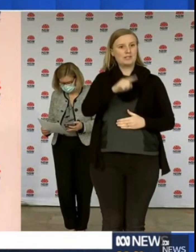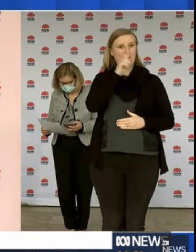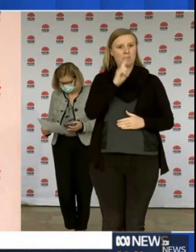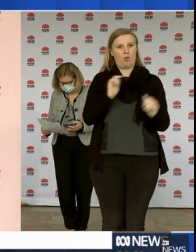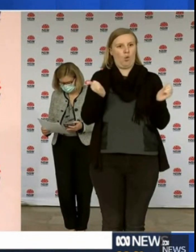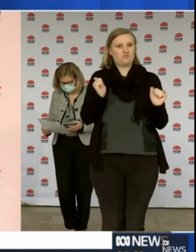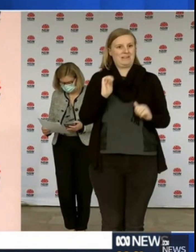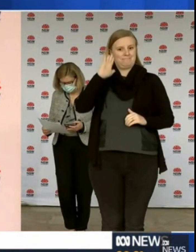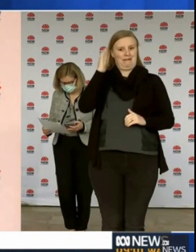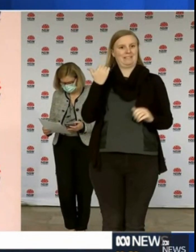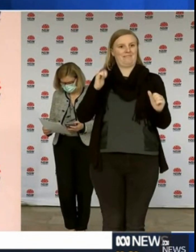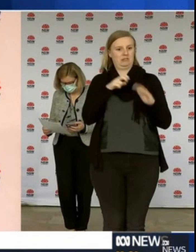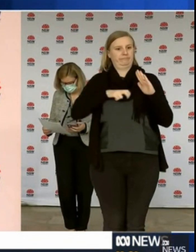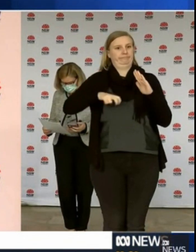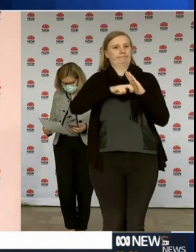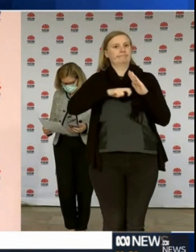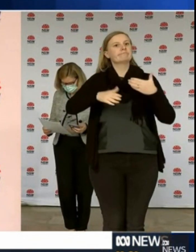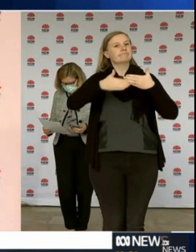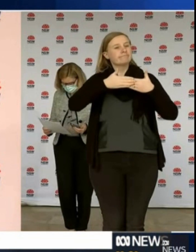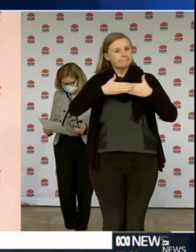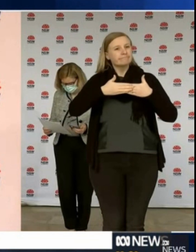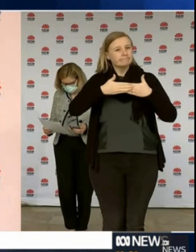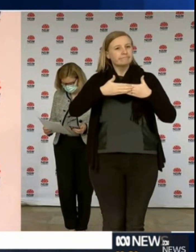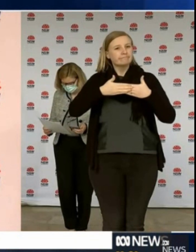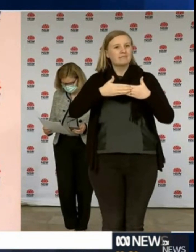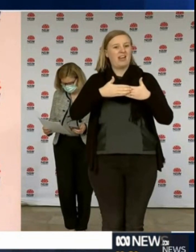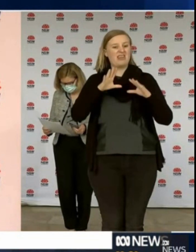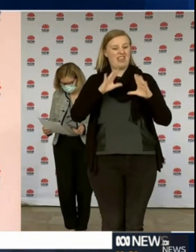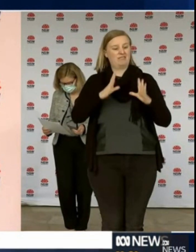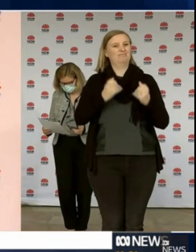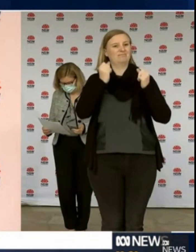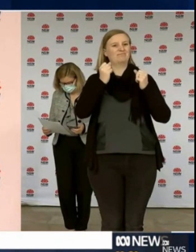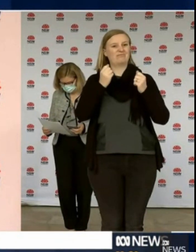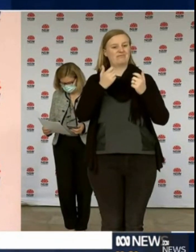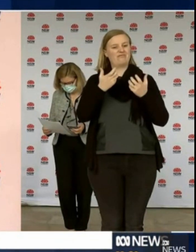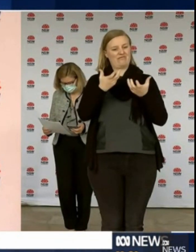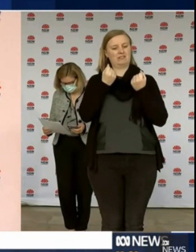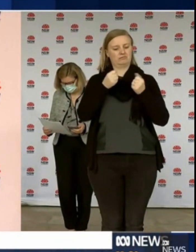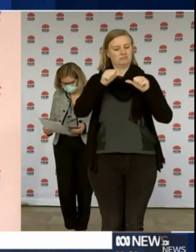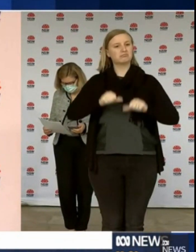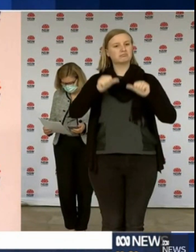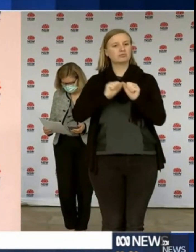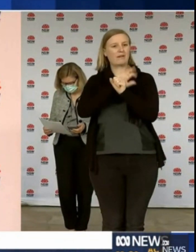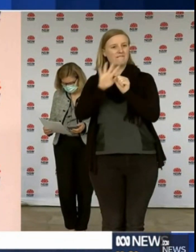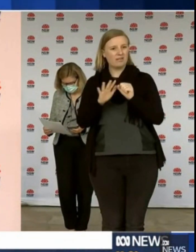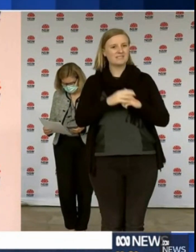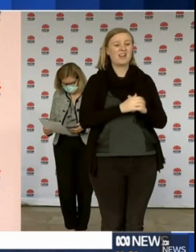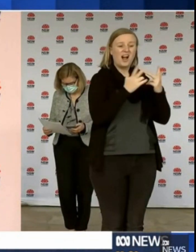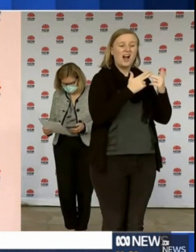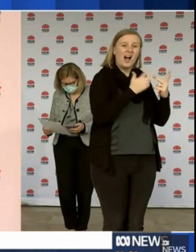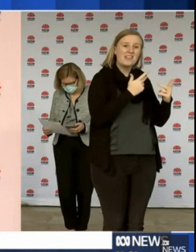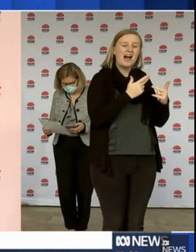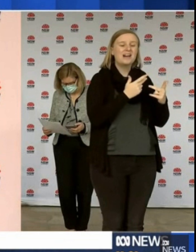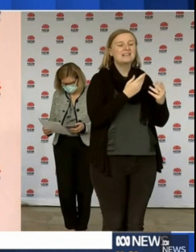for the entire time. A number of them were in isolation for part of the time, but some unfortunately were active in the community. And as